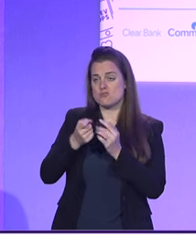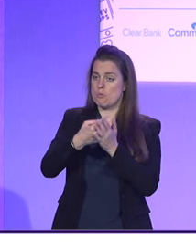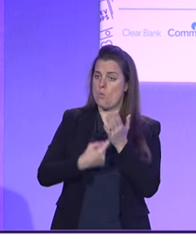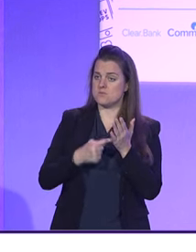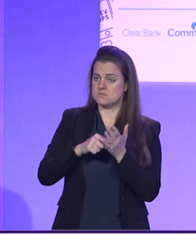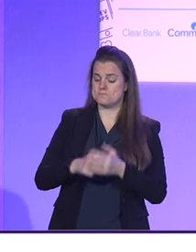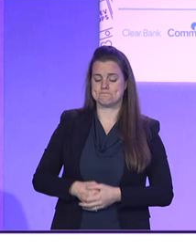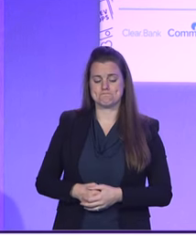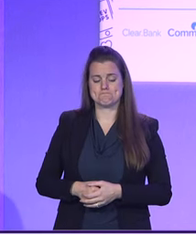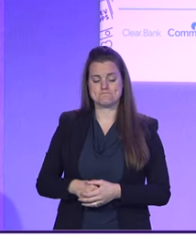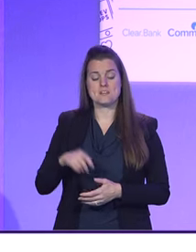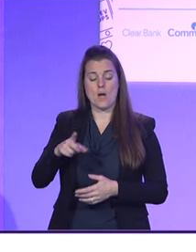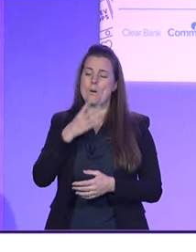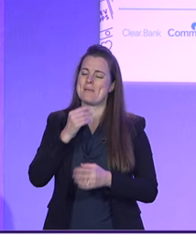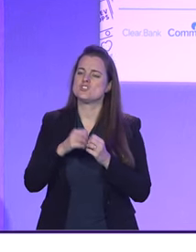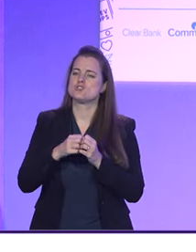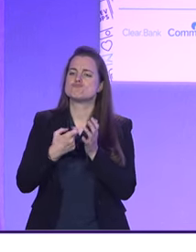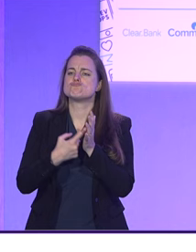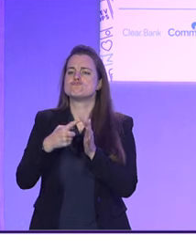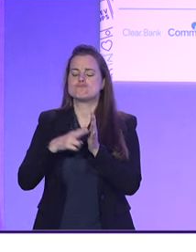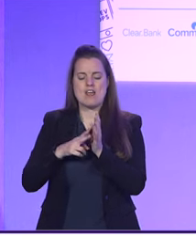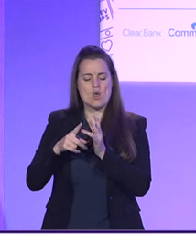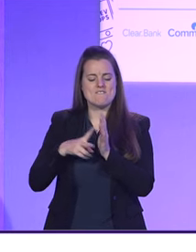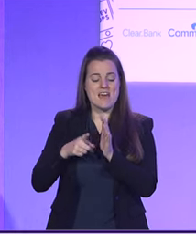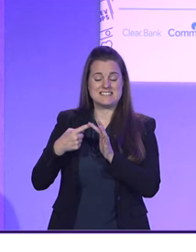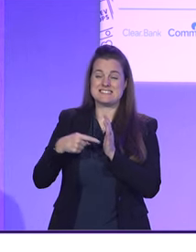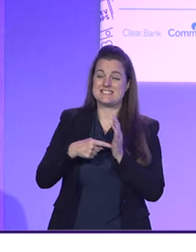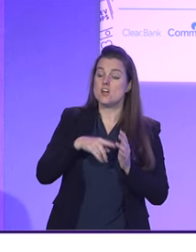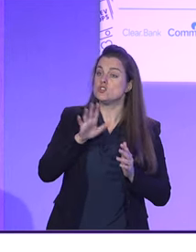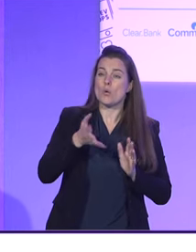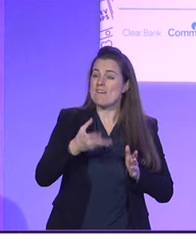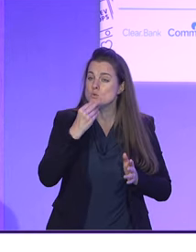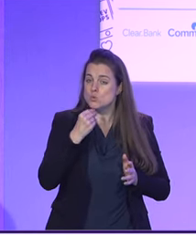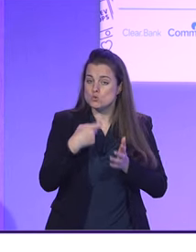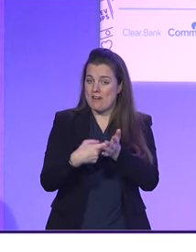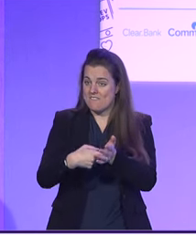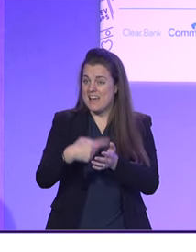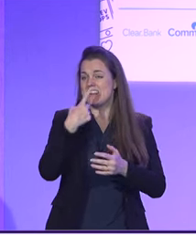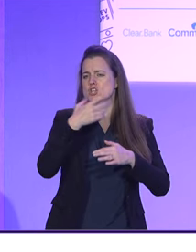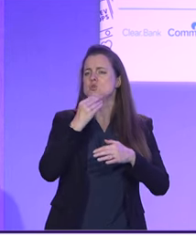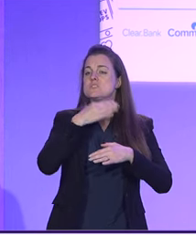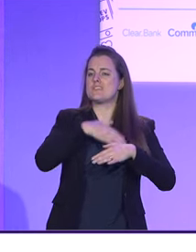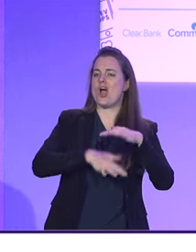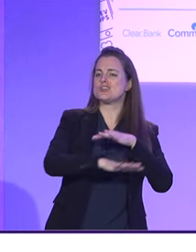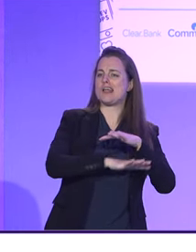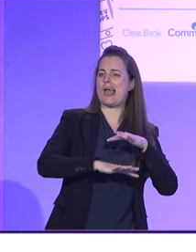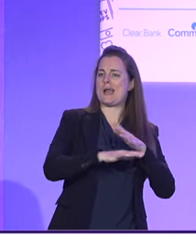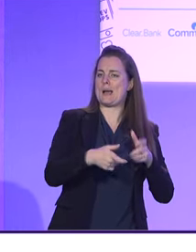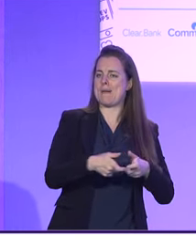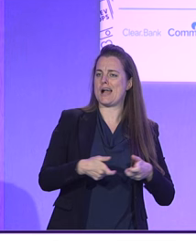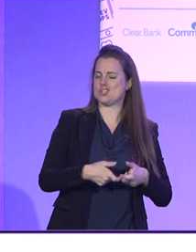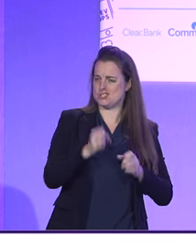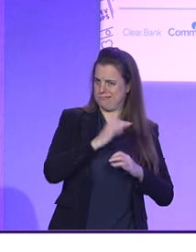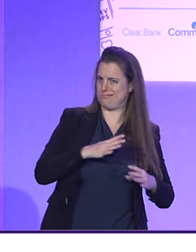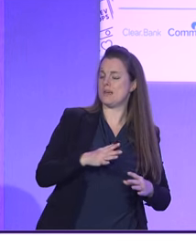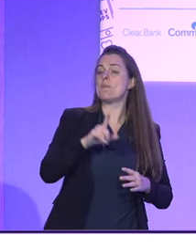this, as I mentioned, there's Renovate. You don't have to be using Renovate. It uses the underlying package understanding it has.